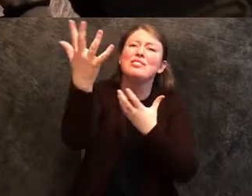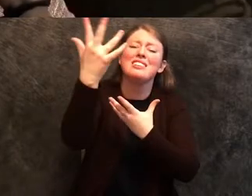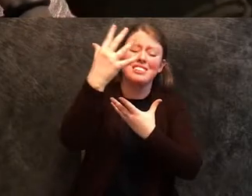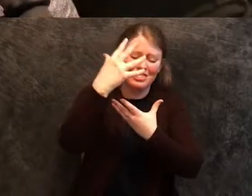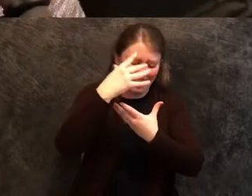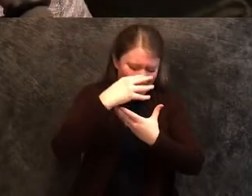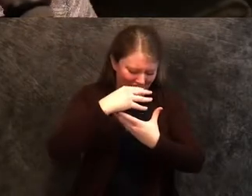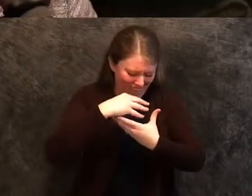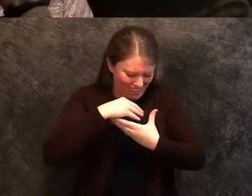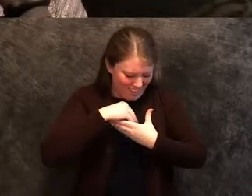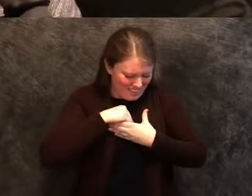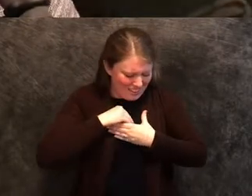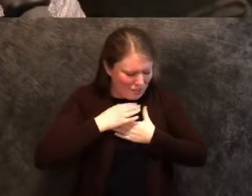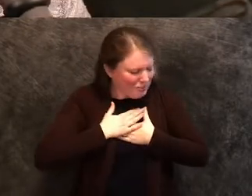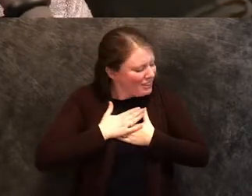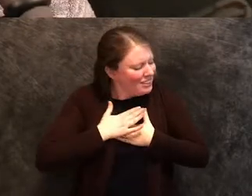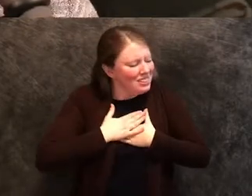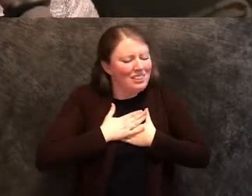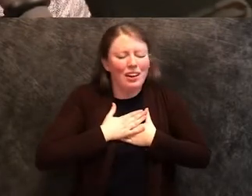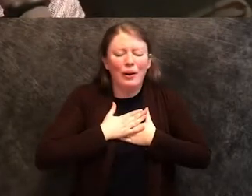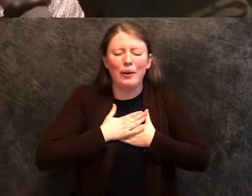You reach.